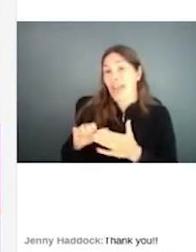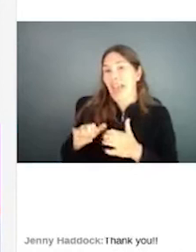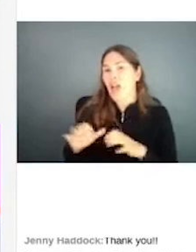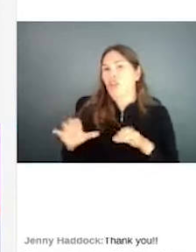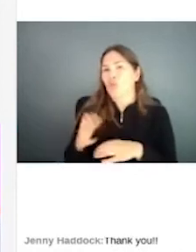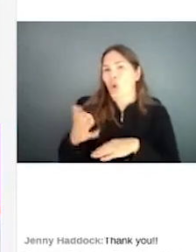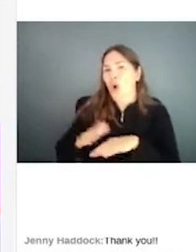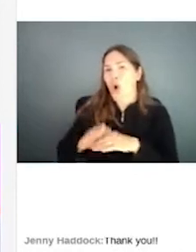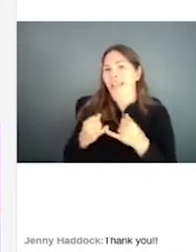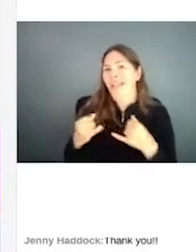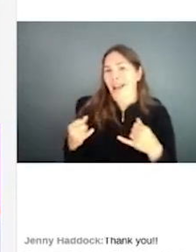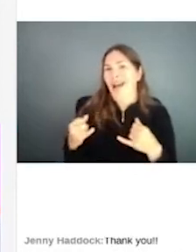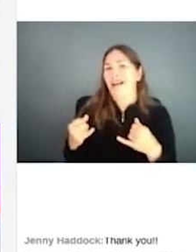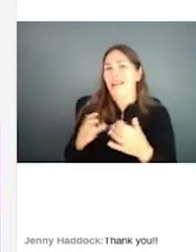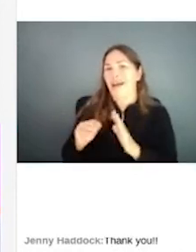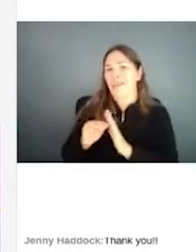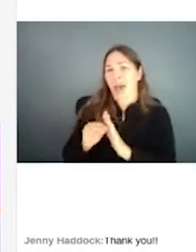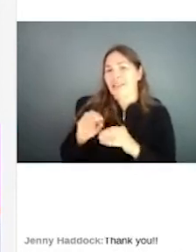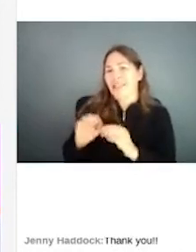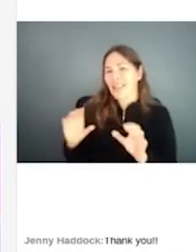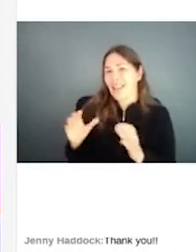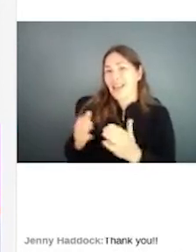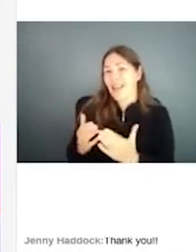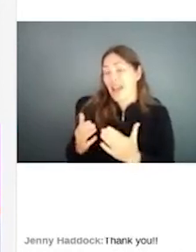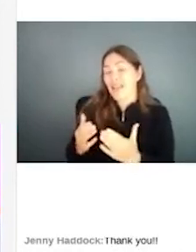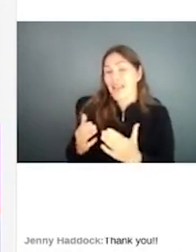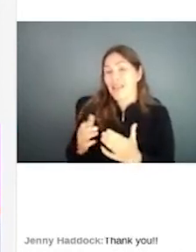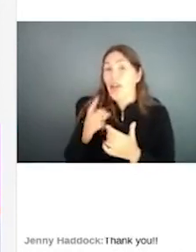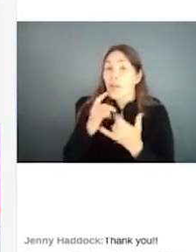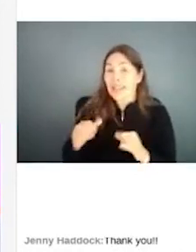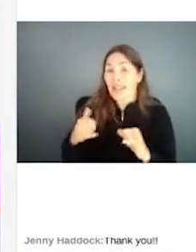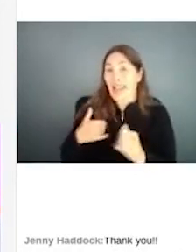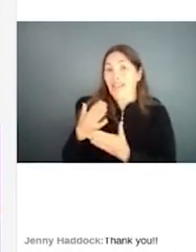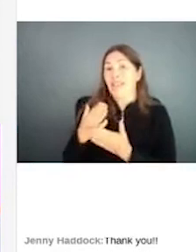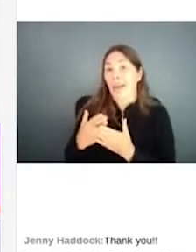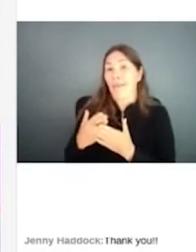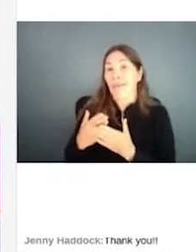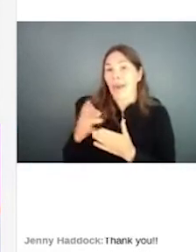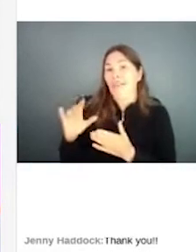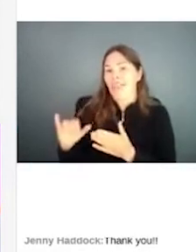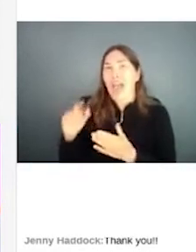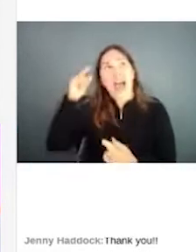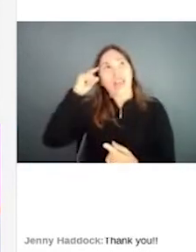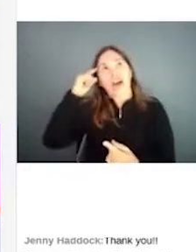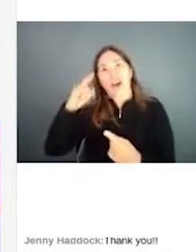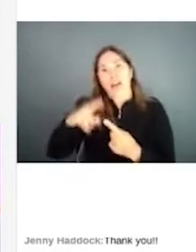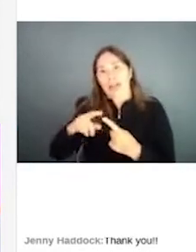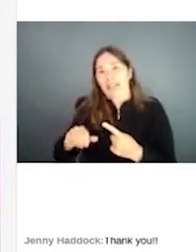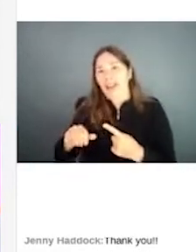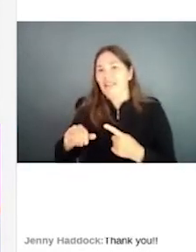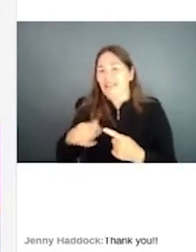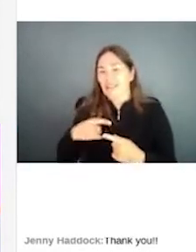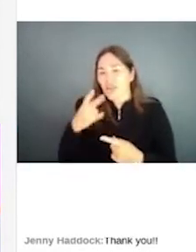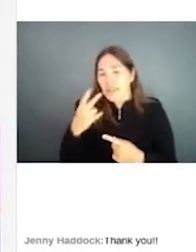online model in the class, so that that they can still have that component of the. What made me think about it was if you've ever seen anyone